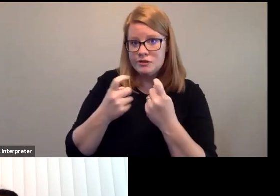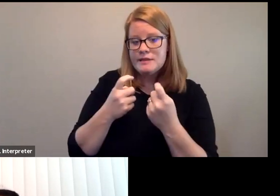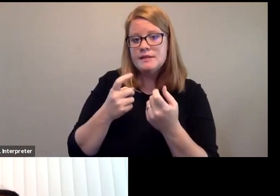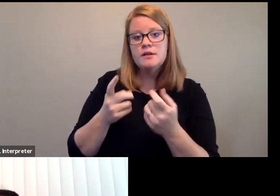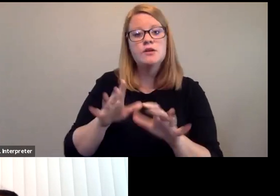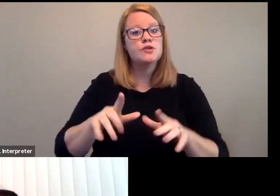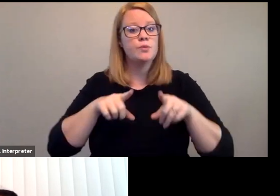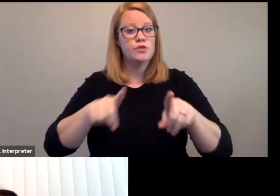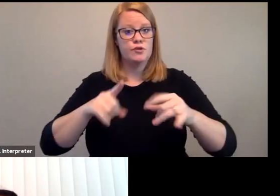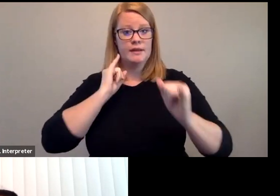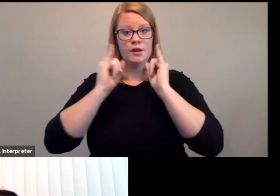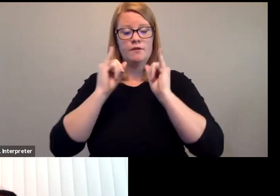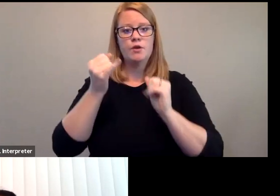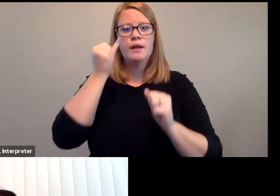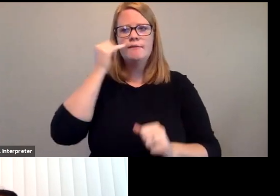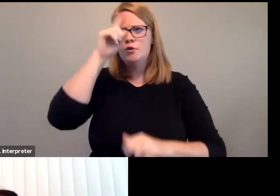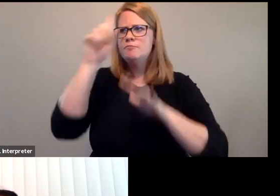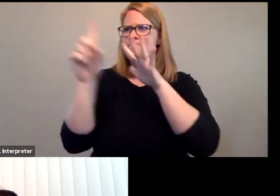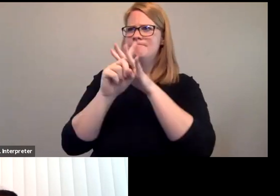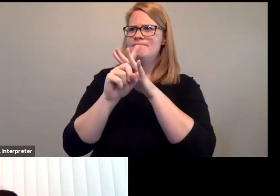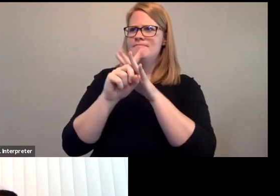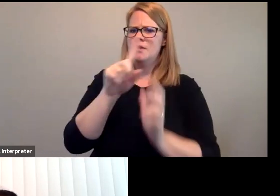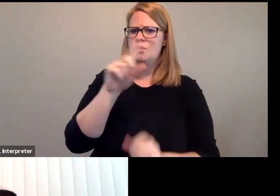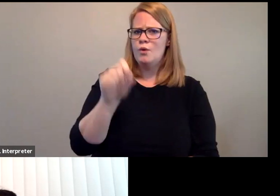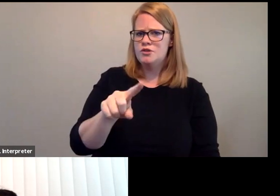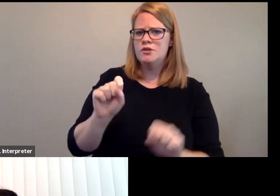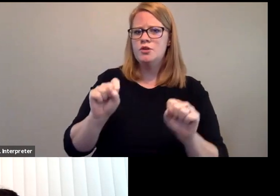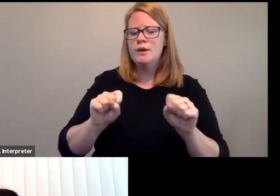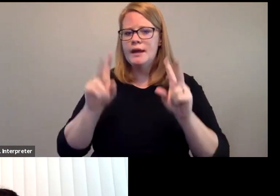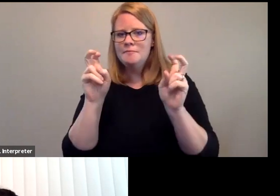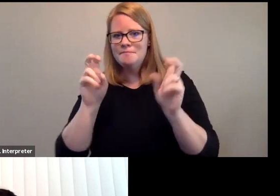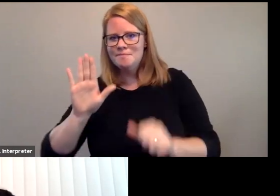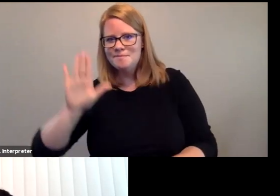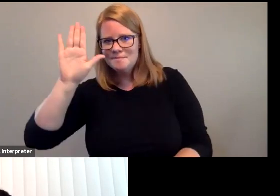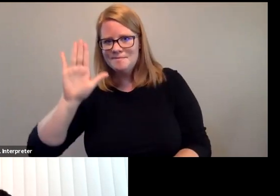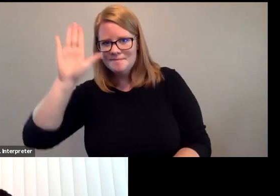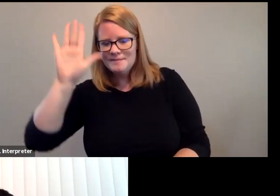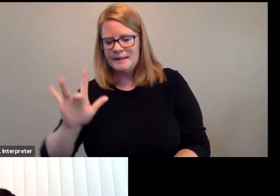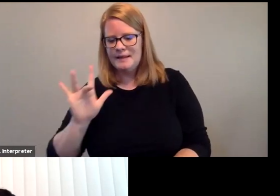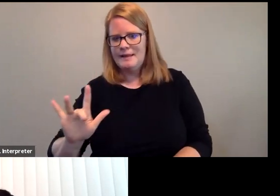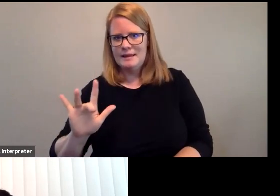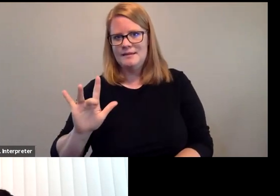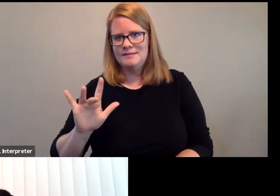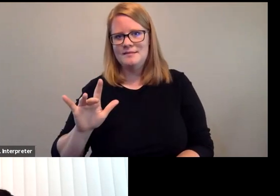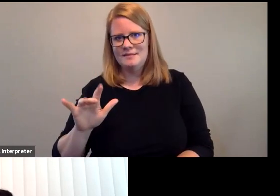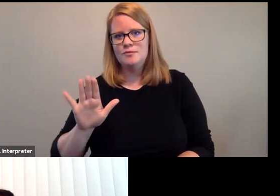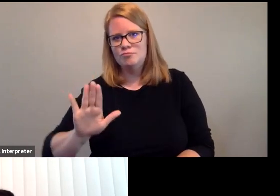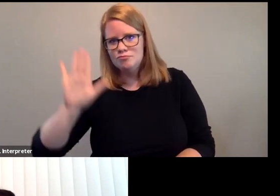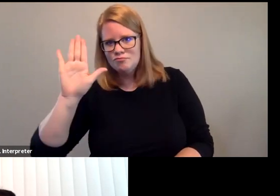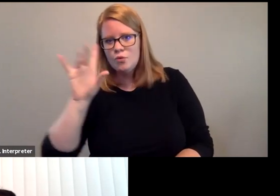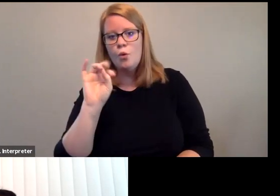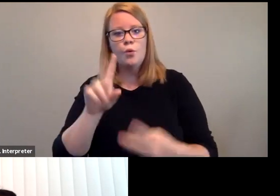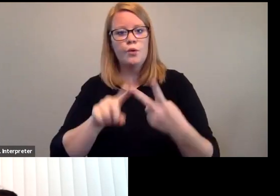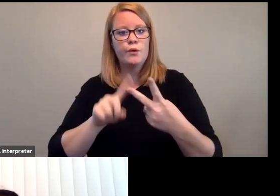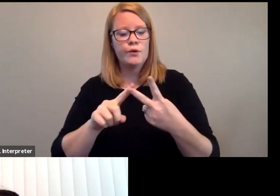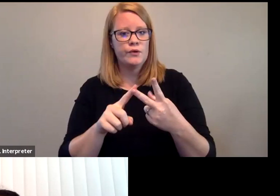interview, that's fine too. You can raise your hand. You can also type a message in the